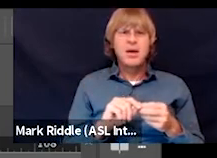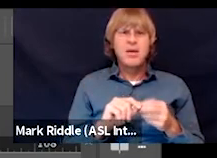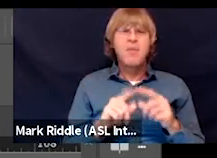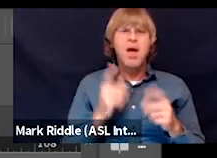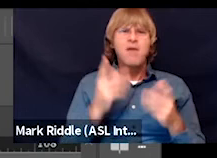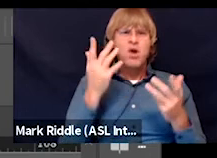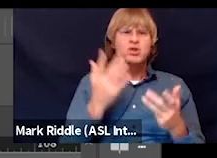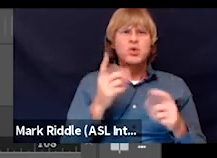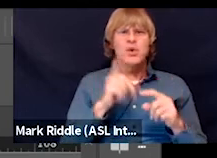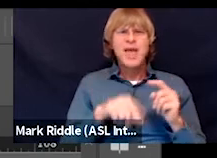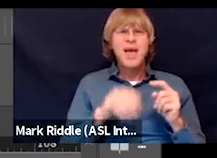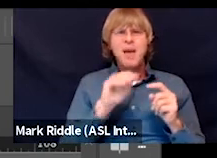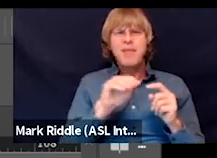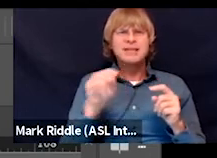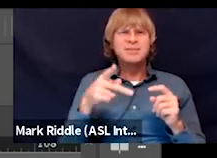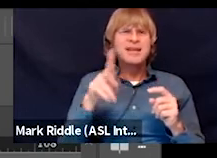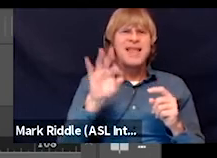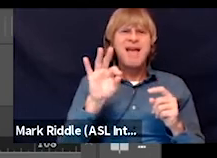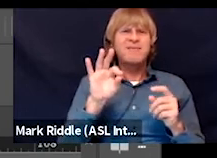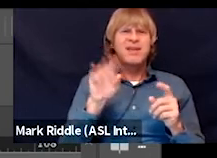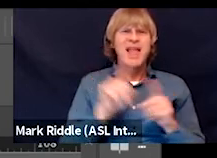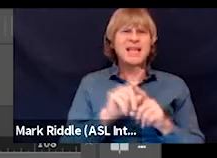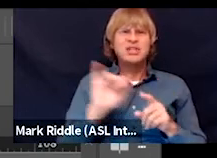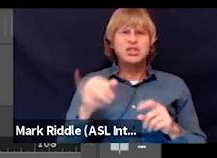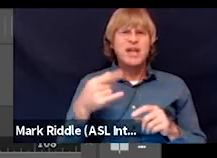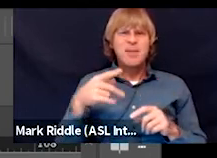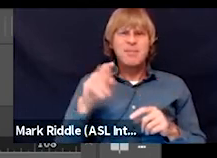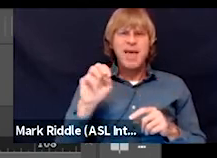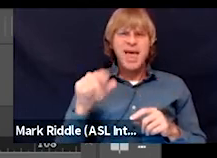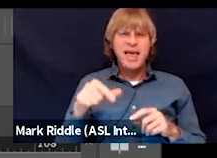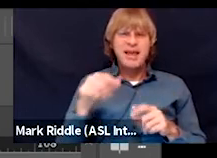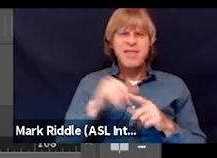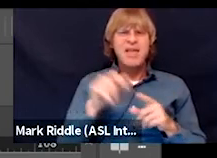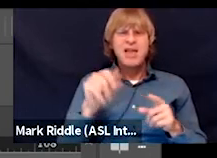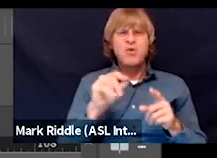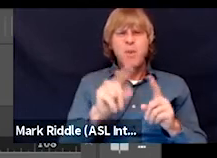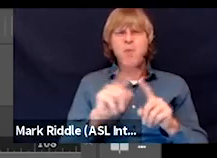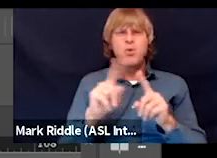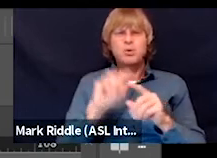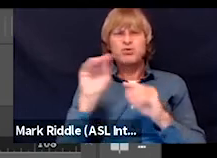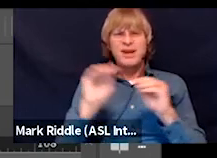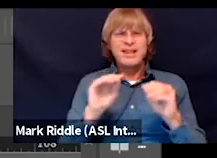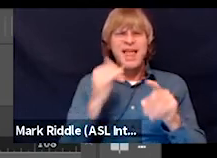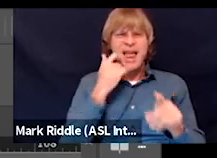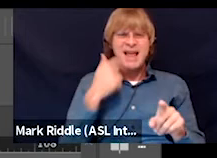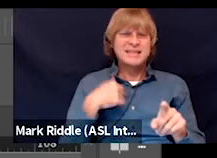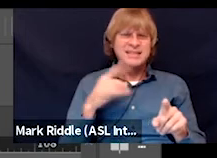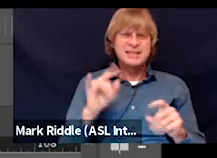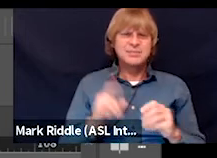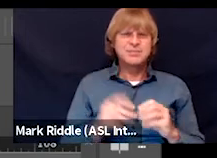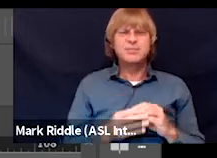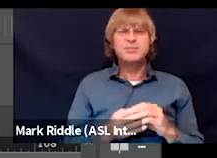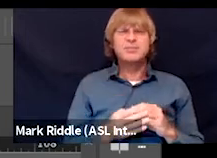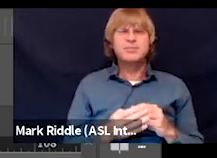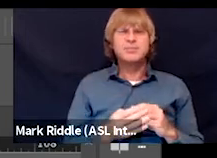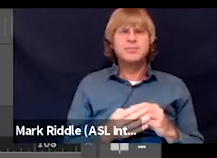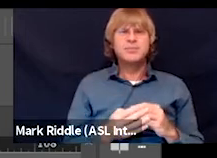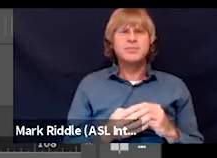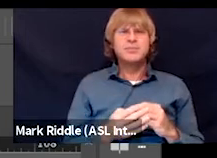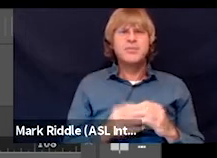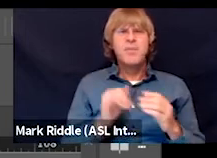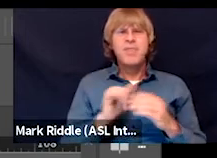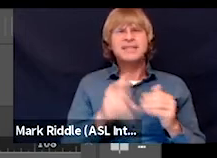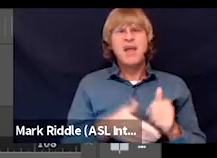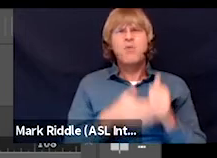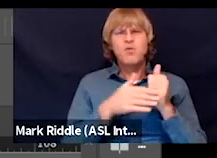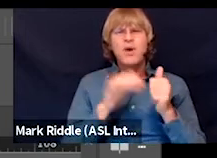unfortunately, you can't place PDFs the way you do JPEGs, where you can do that multiple trick I just did. But this is helpful